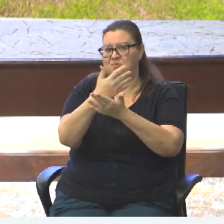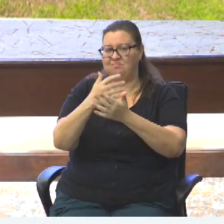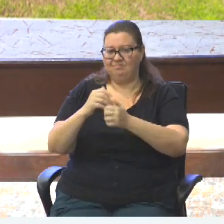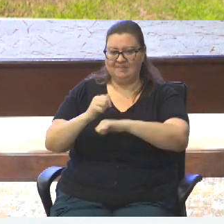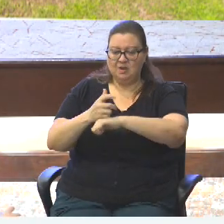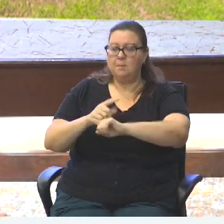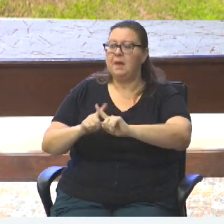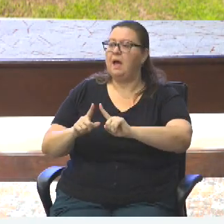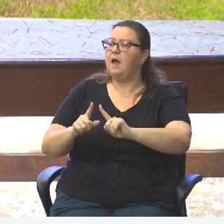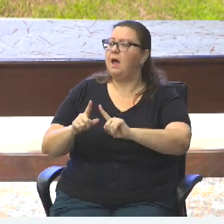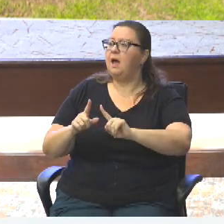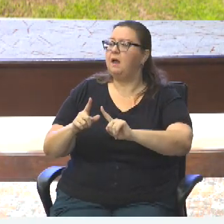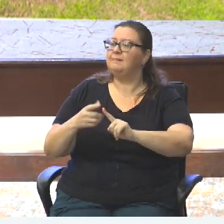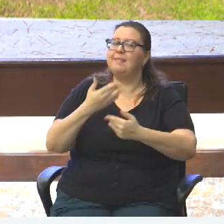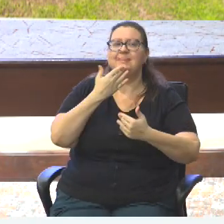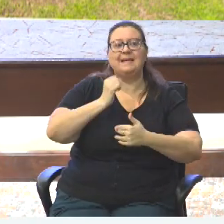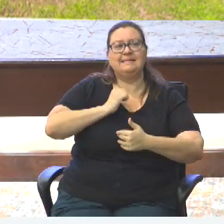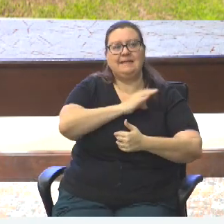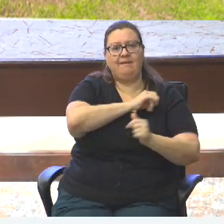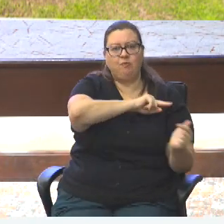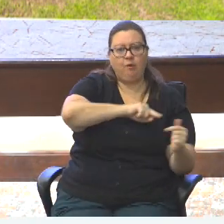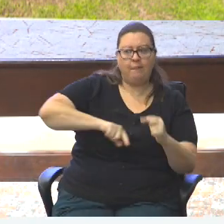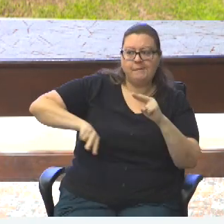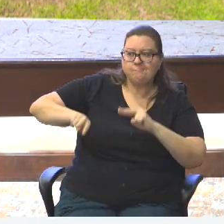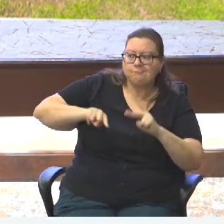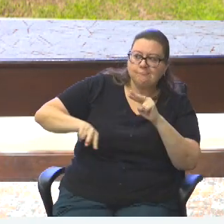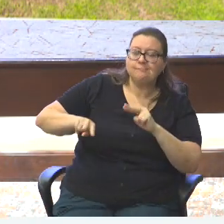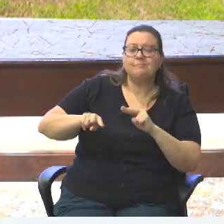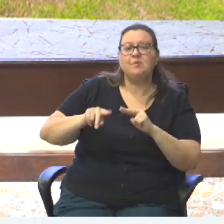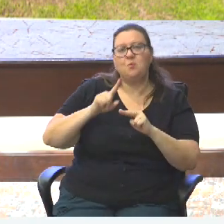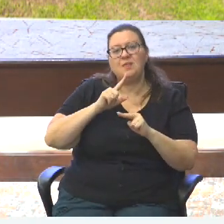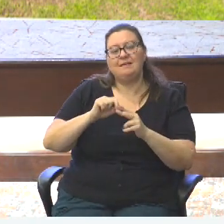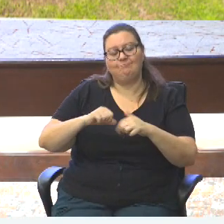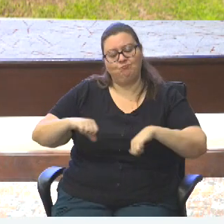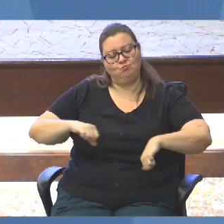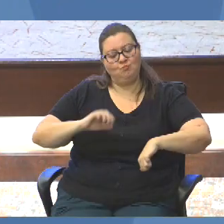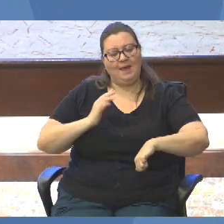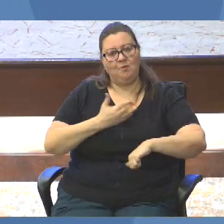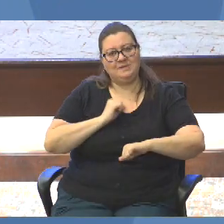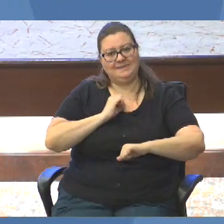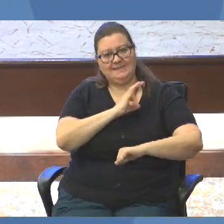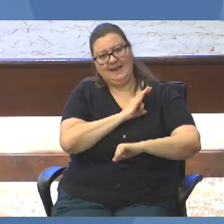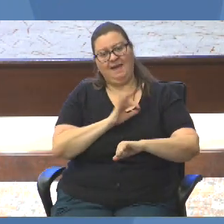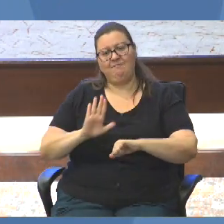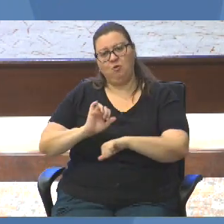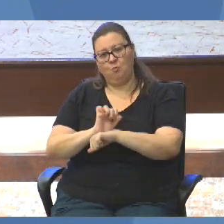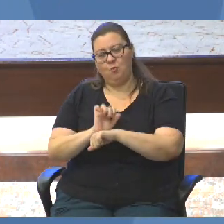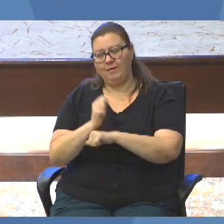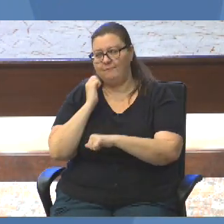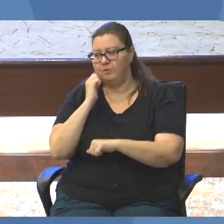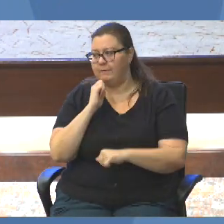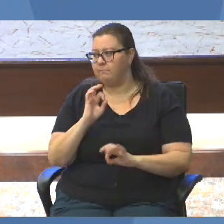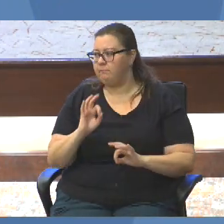show off the hard work that staff does every single day.